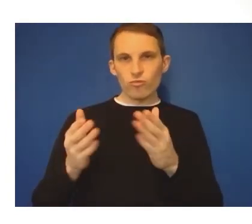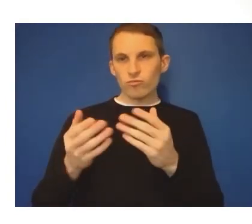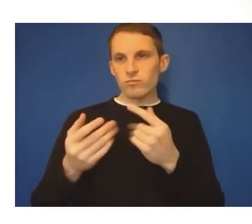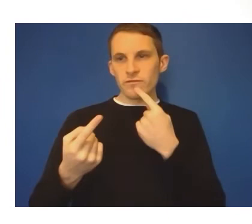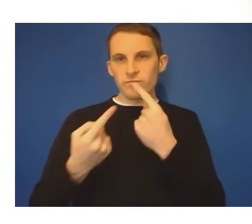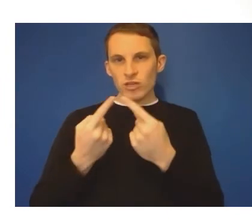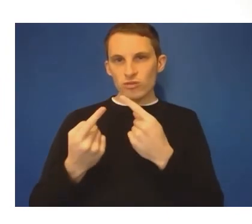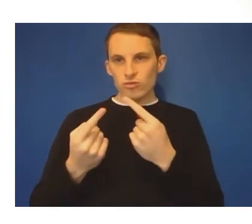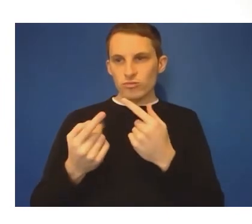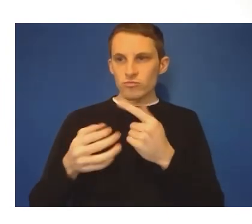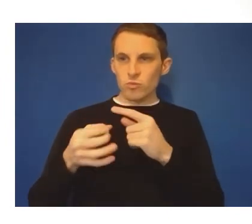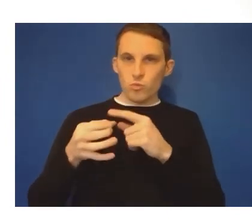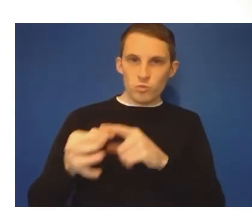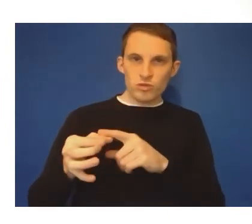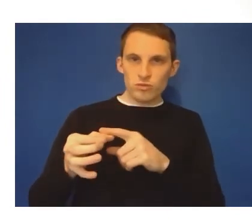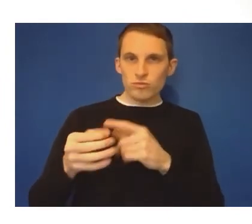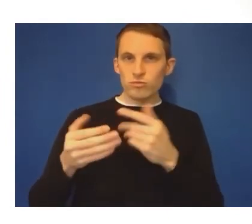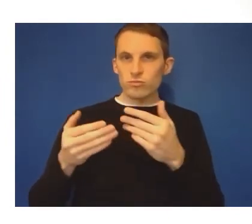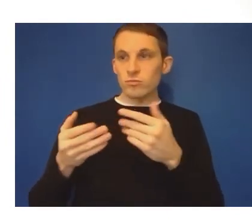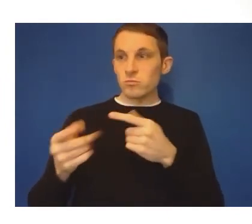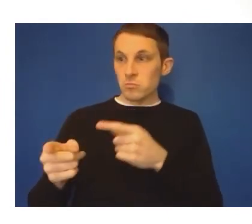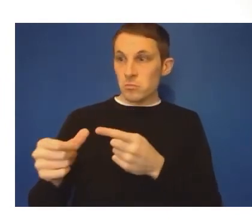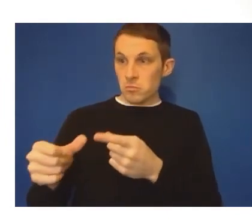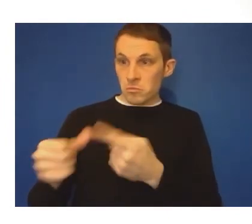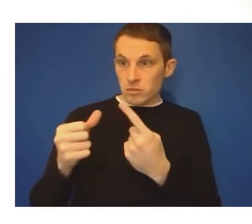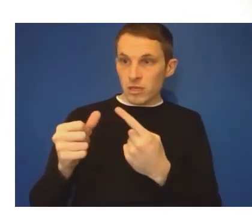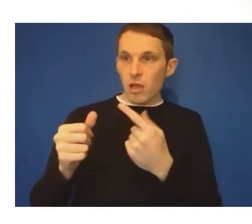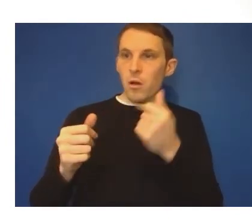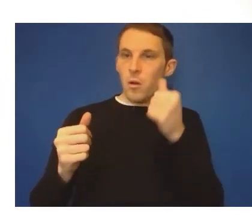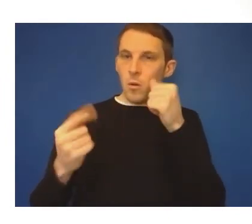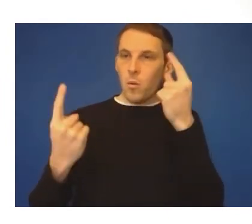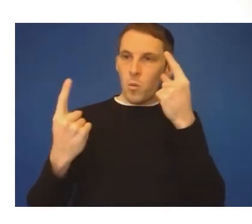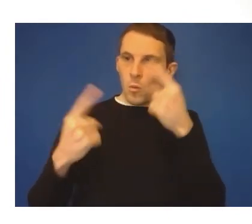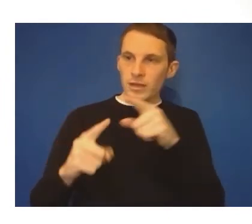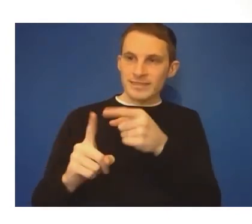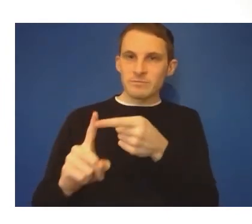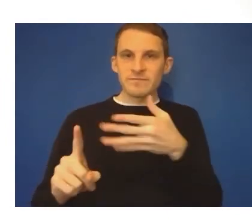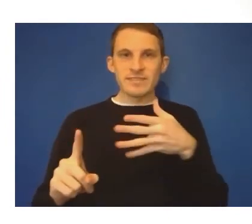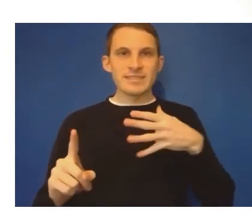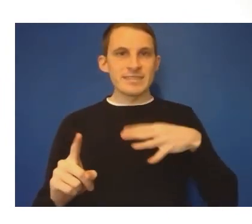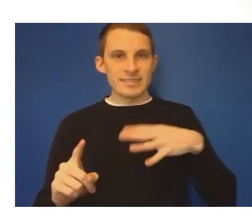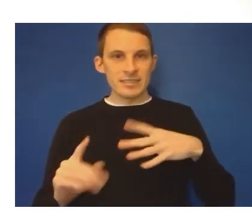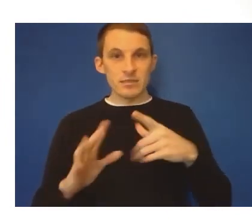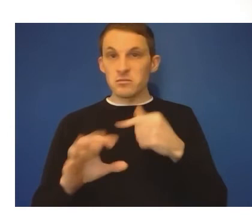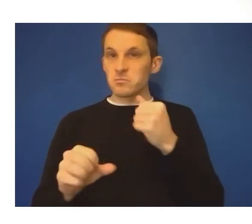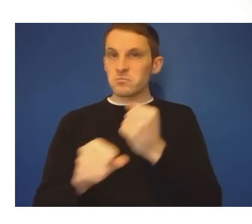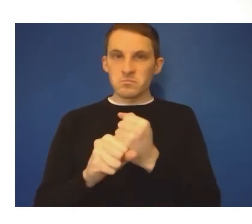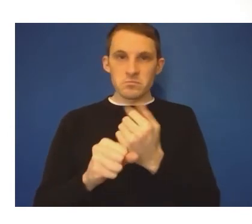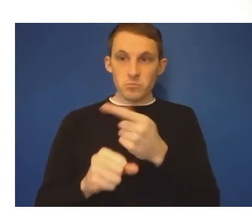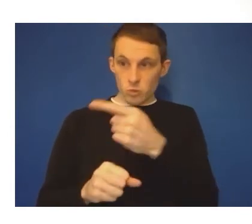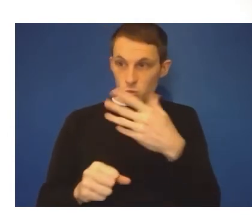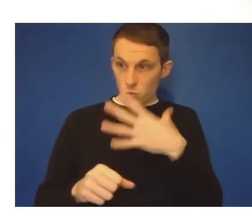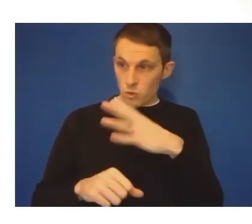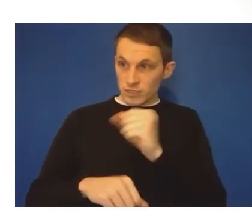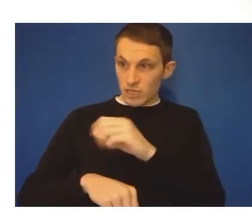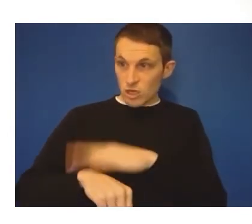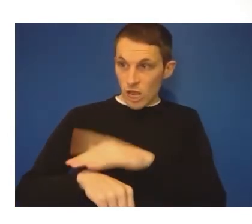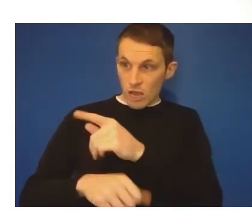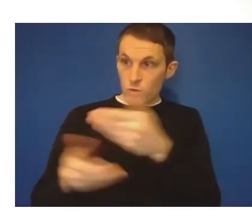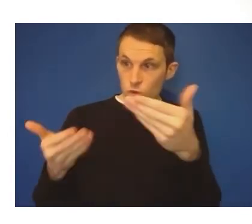that you need to assist a customer. So things like, do you want to take some time to talk to someone you